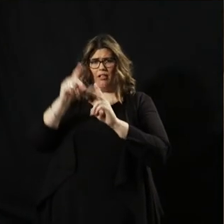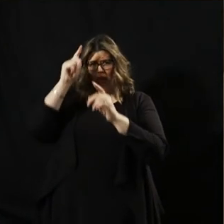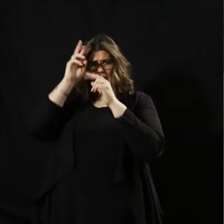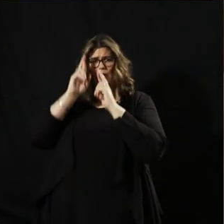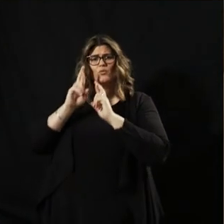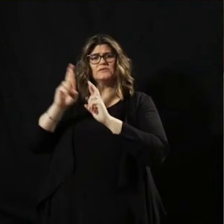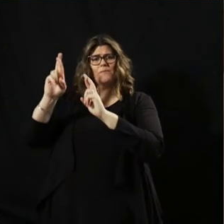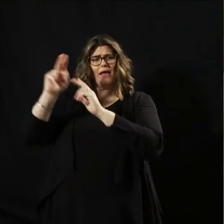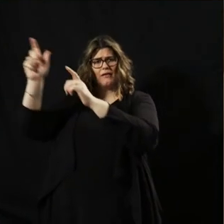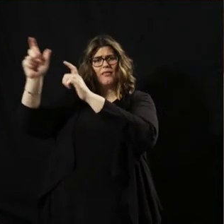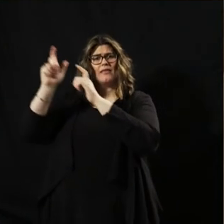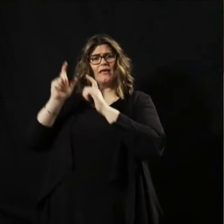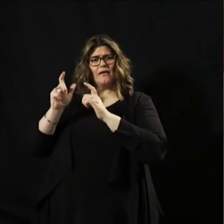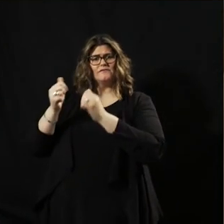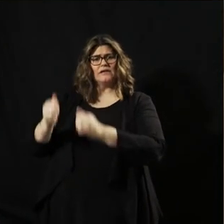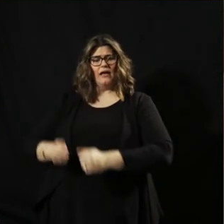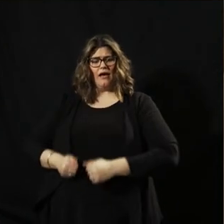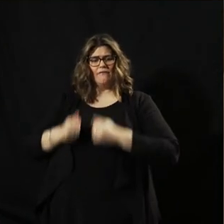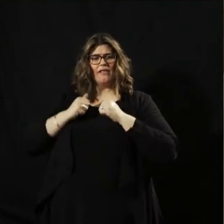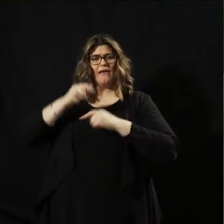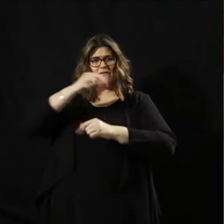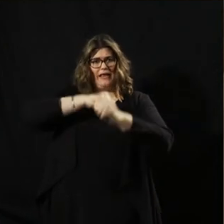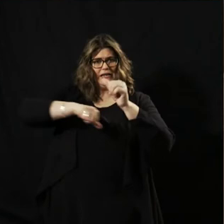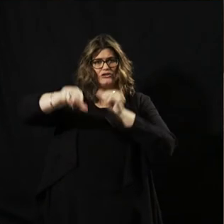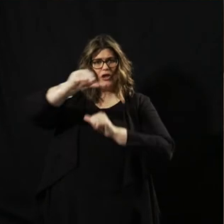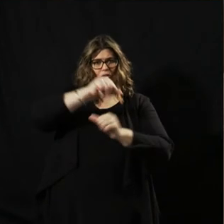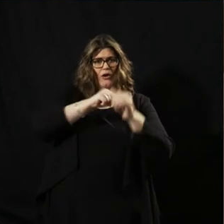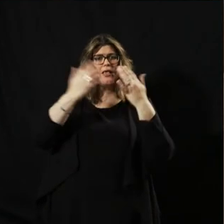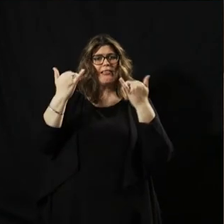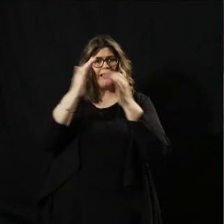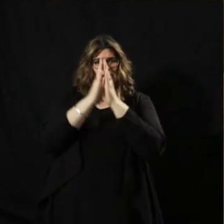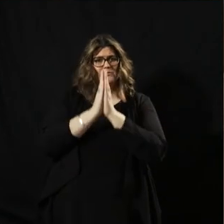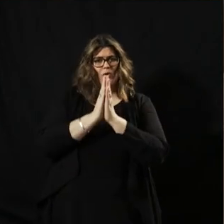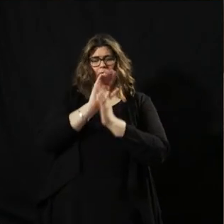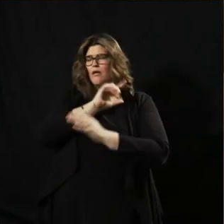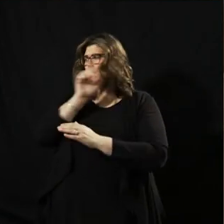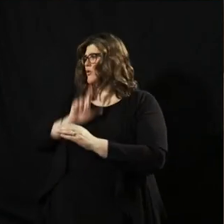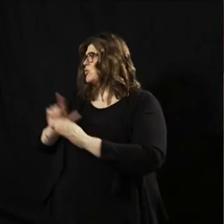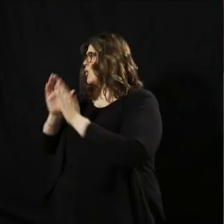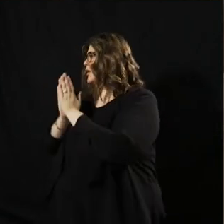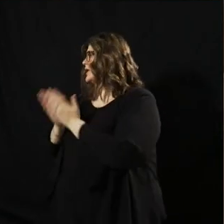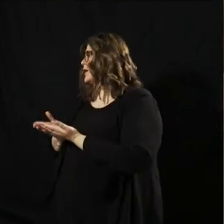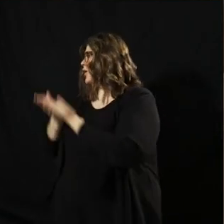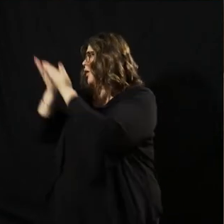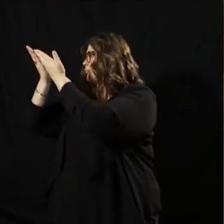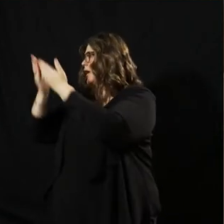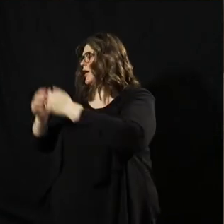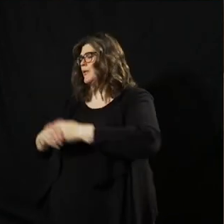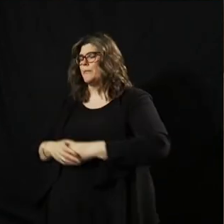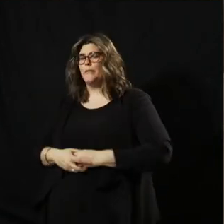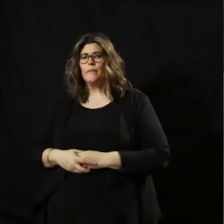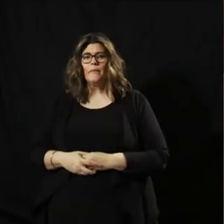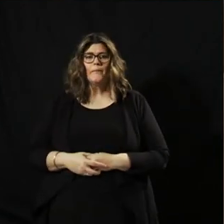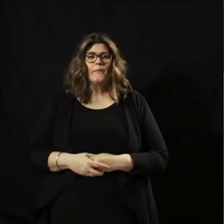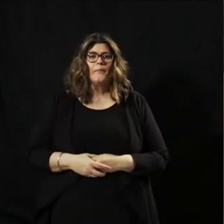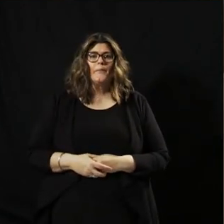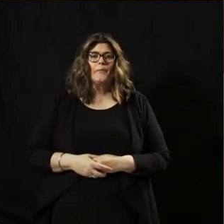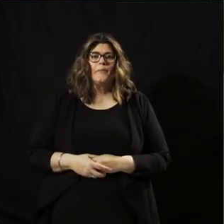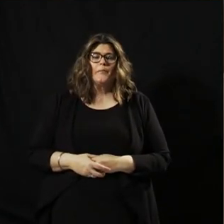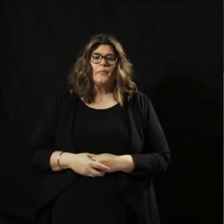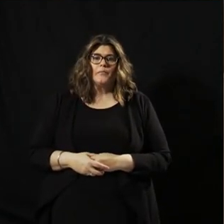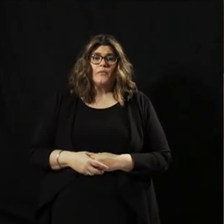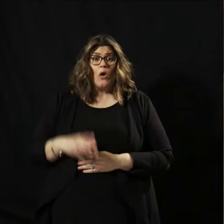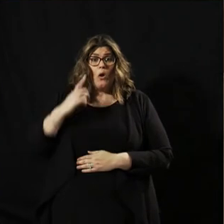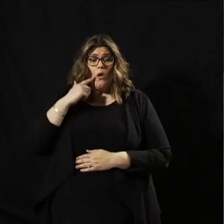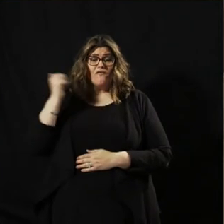the gift of life in one another. Let us pray to the Lord. Lord, hear our prayer.